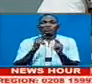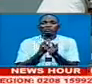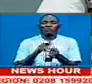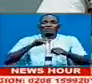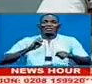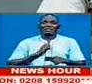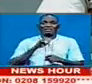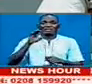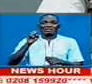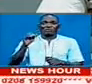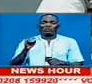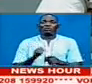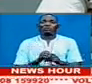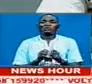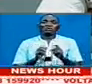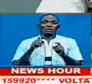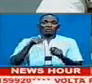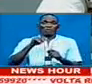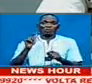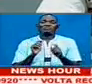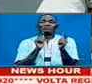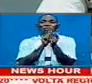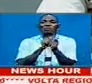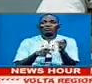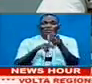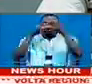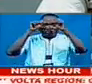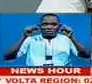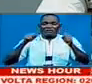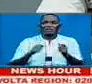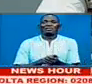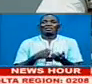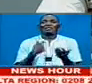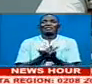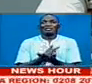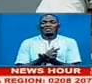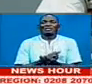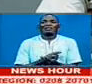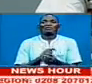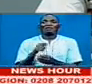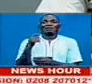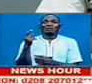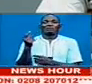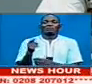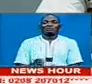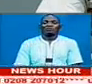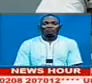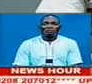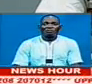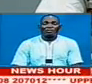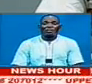chief executive officer of Unilever, Paul Polman, met with the vice president, Dr. Mahamudu Bawumia, at the Flagstaff House in